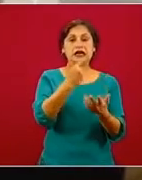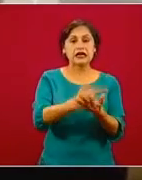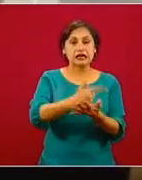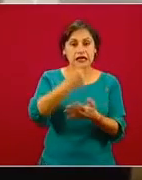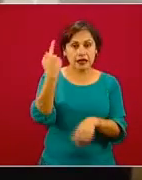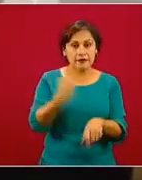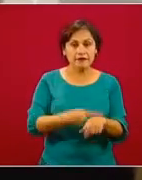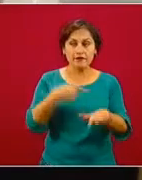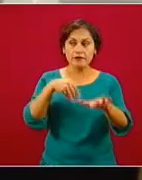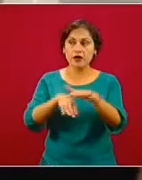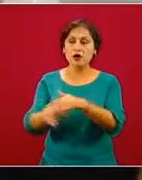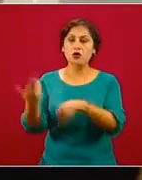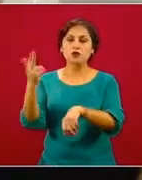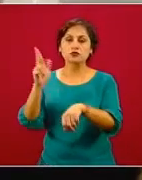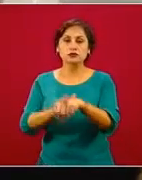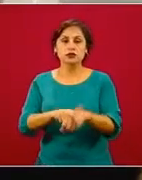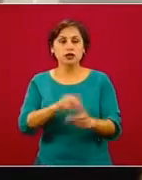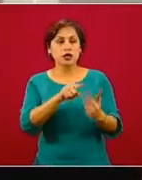persons